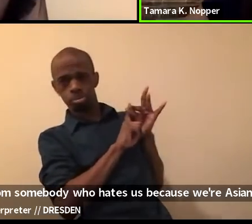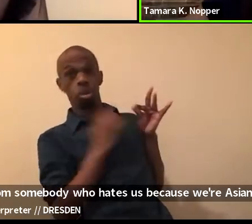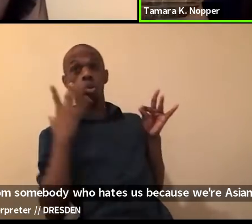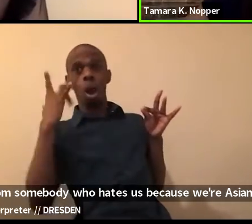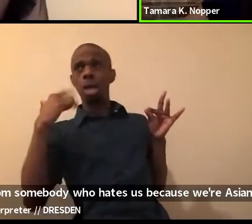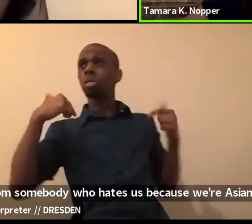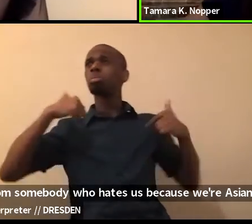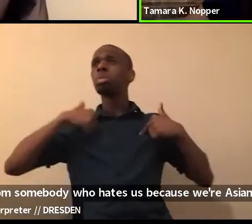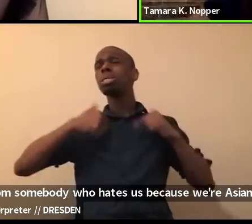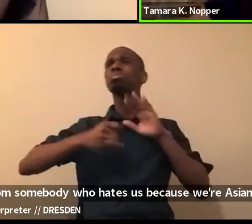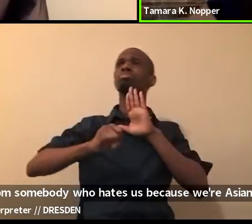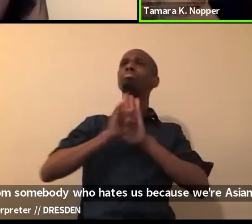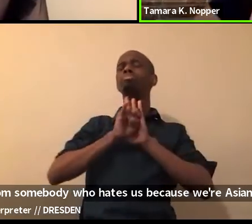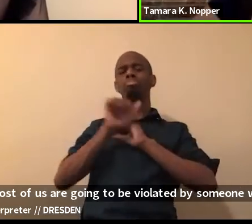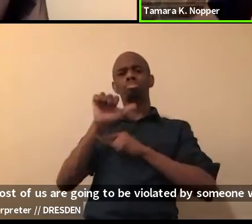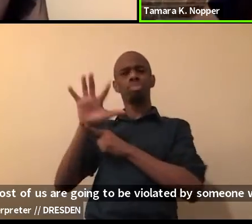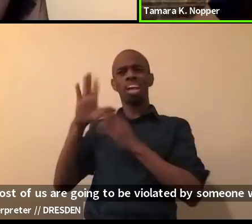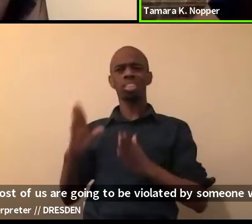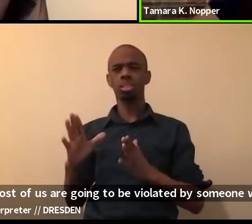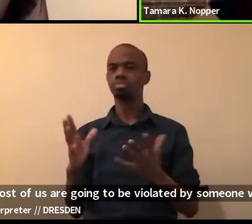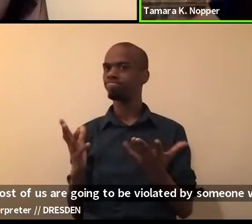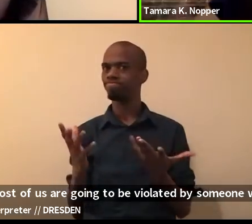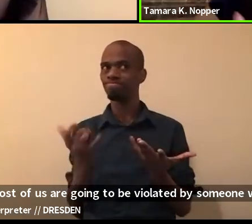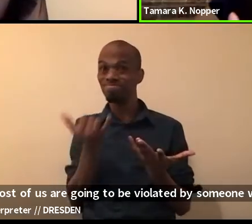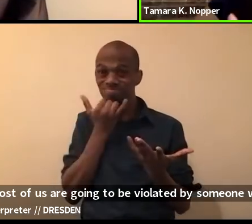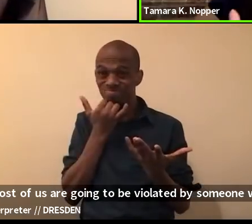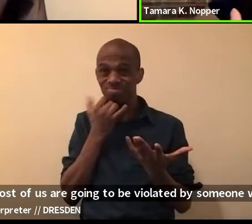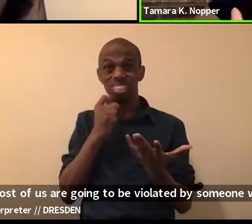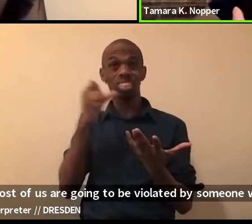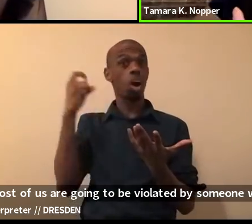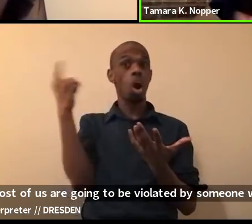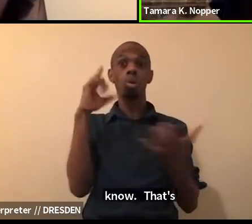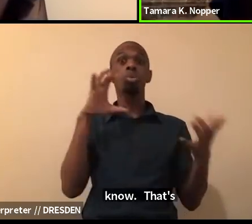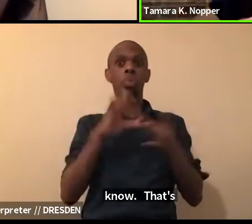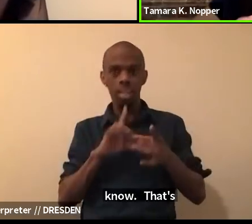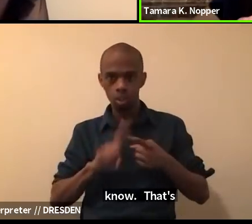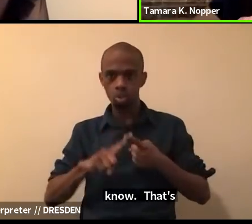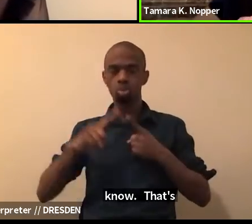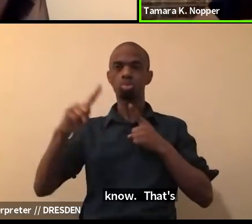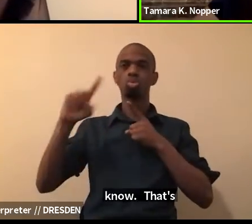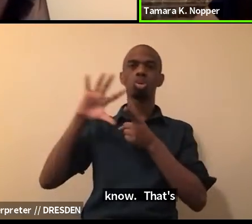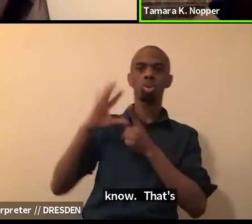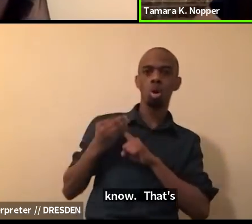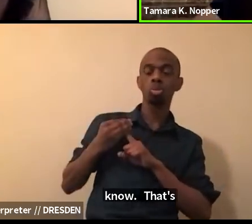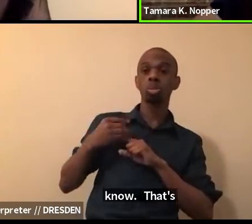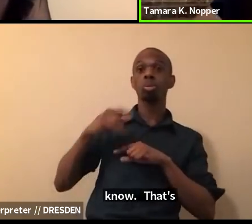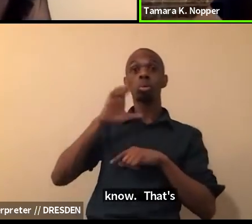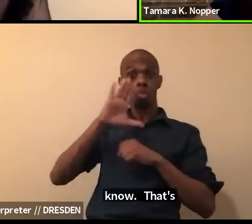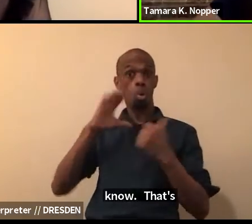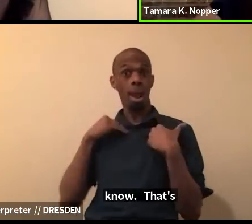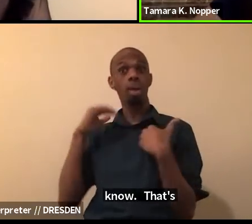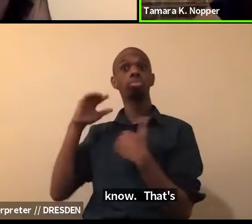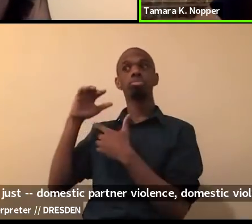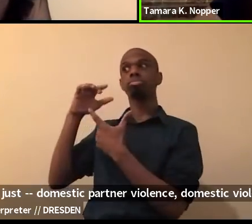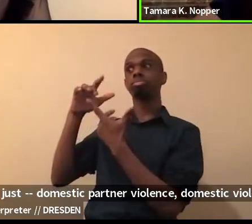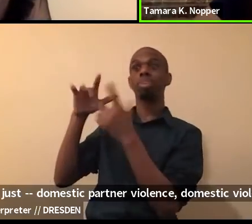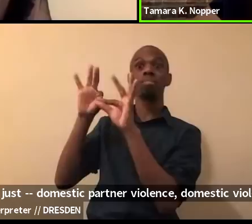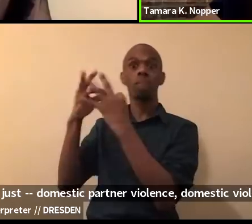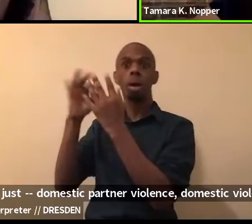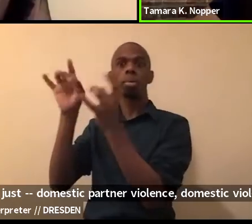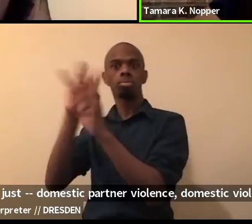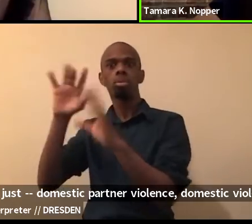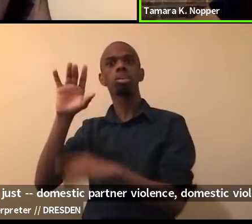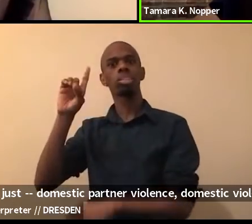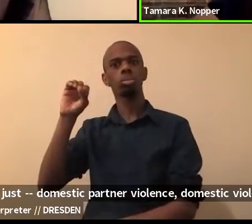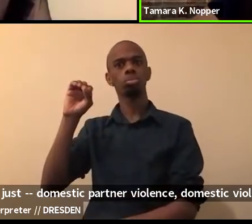know. That's just intimate partner violence, domestic violence, or people in our geography, right? A lot of us are going to